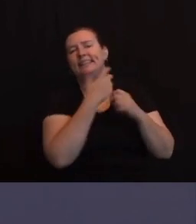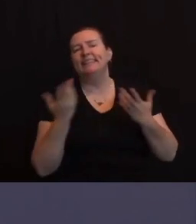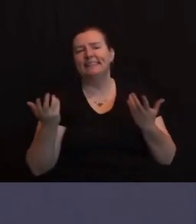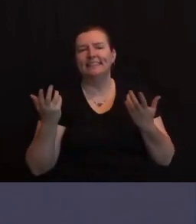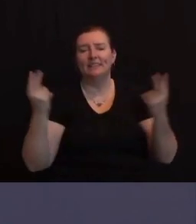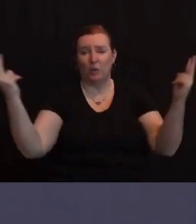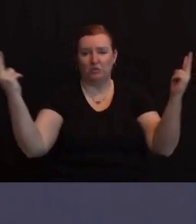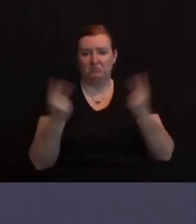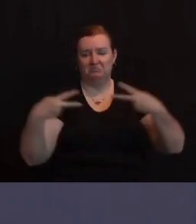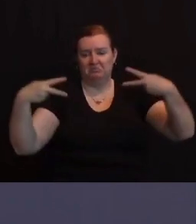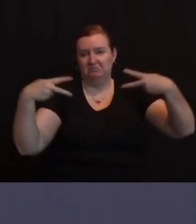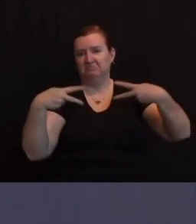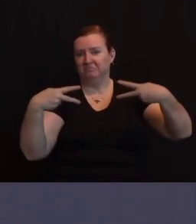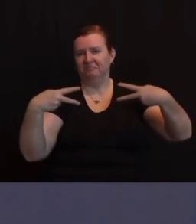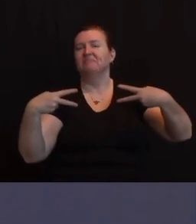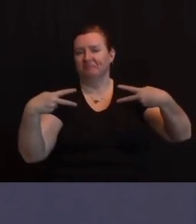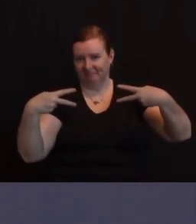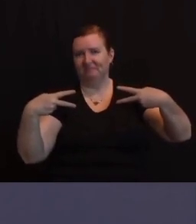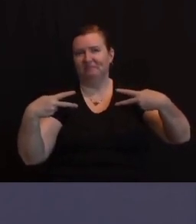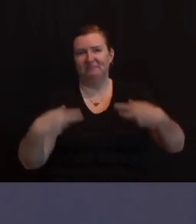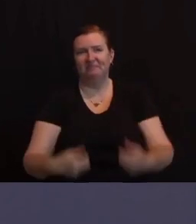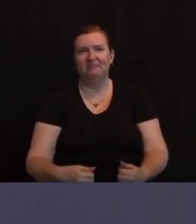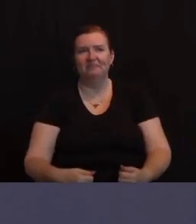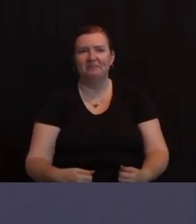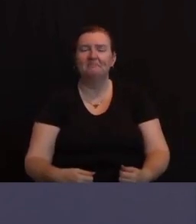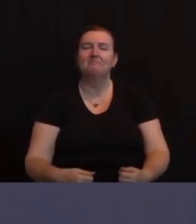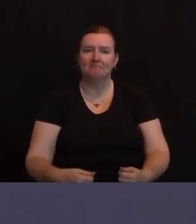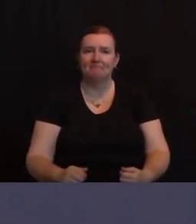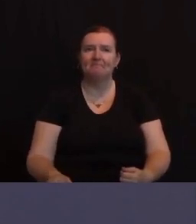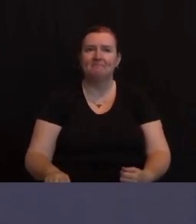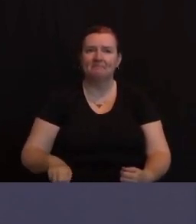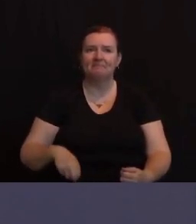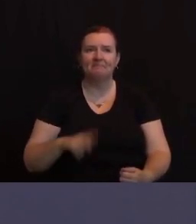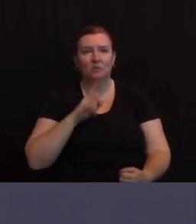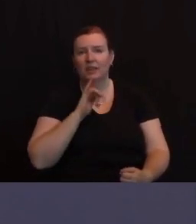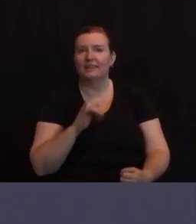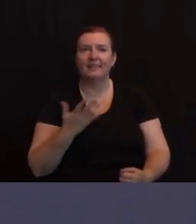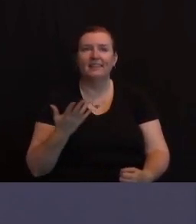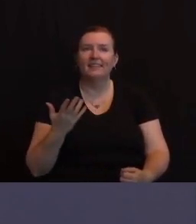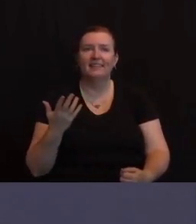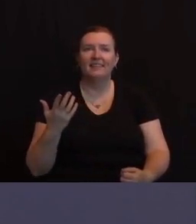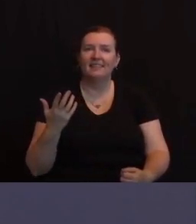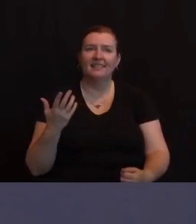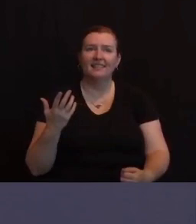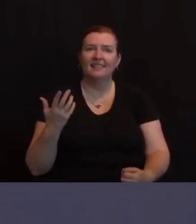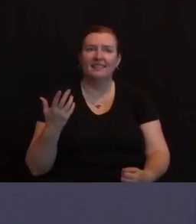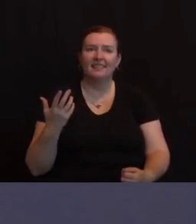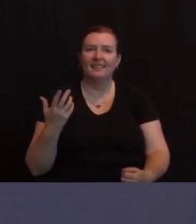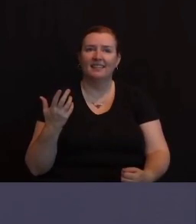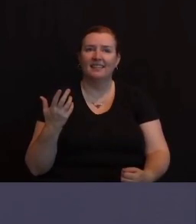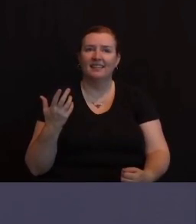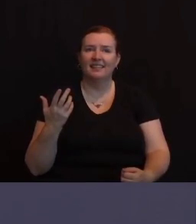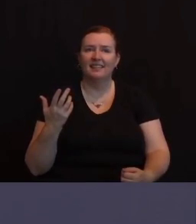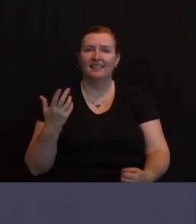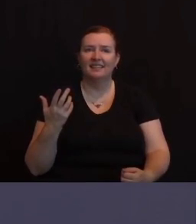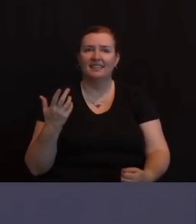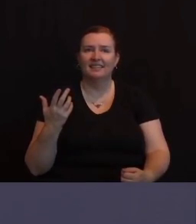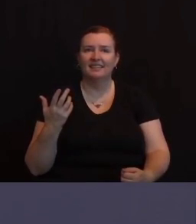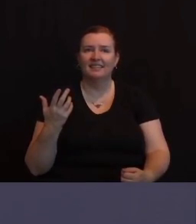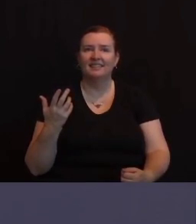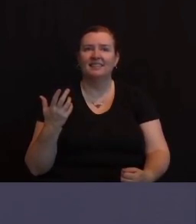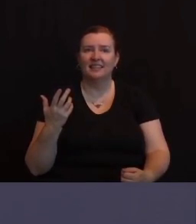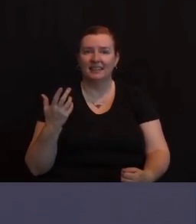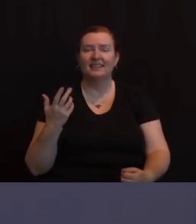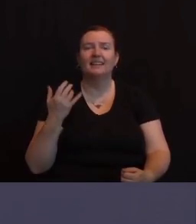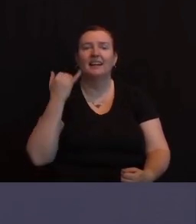softball games. You can't control, unless you're at a private boarding school where somebody lives. They live in high school, they're living with their